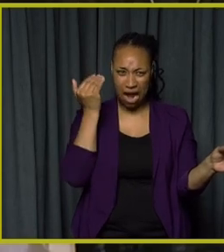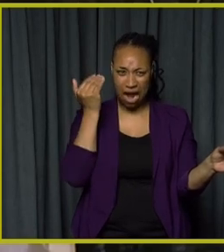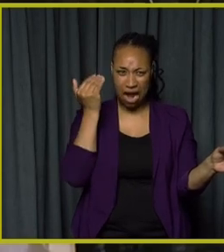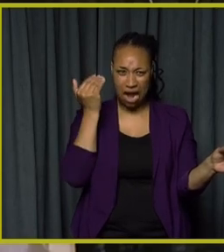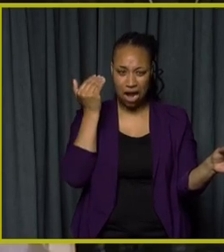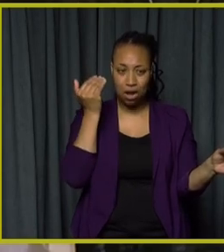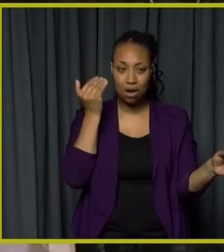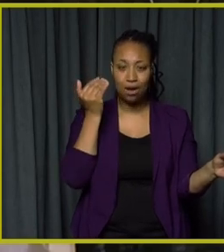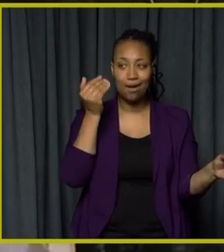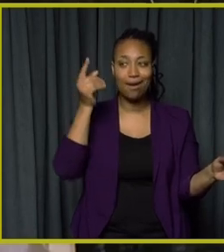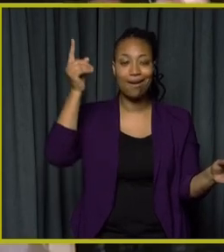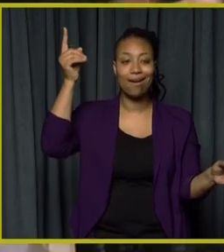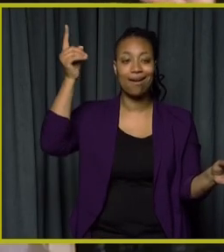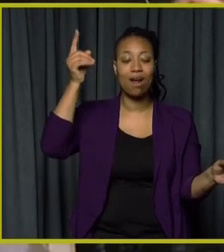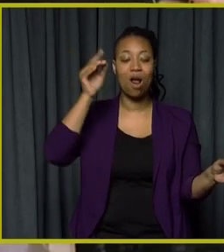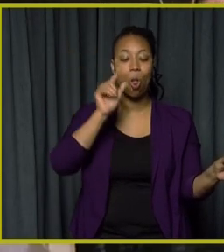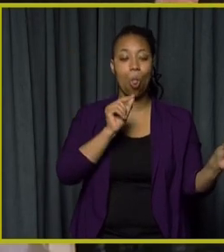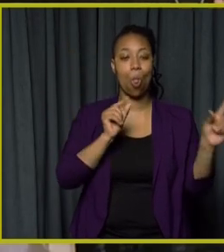of our vote.